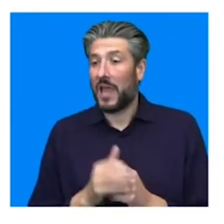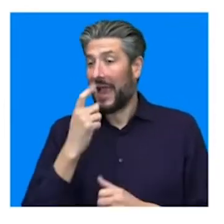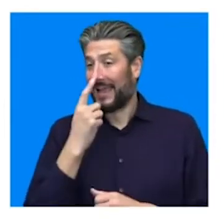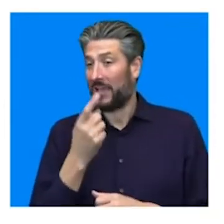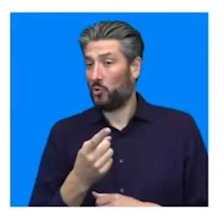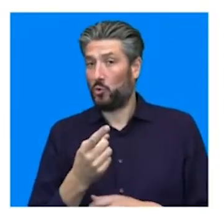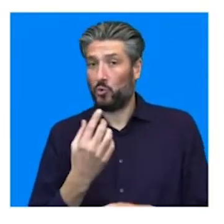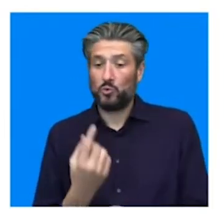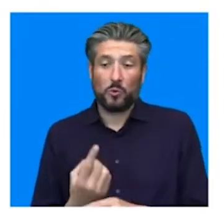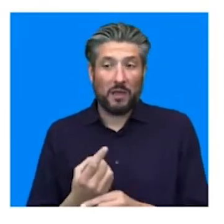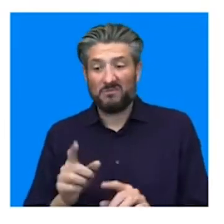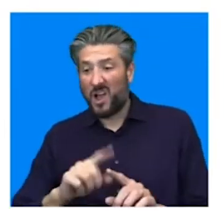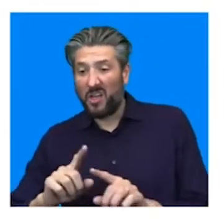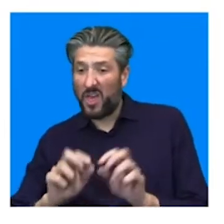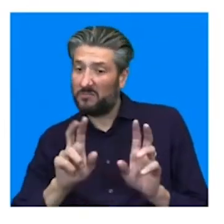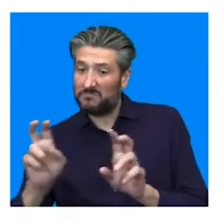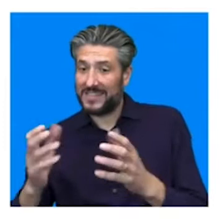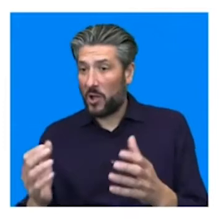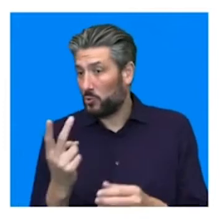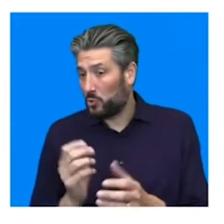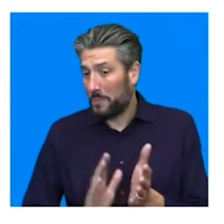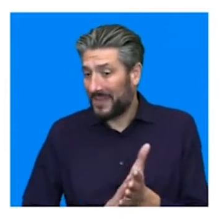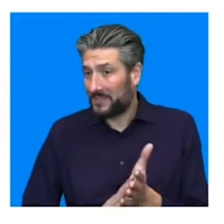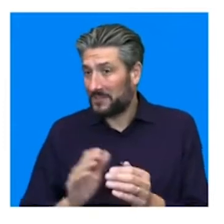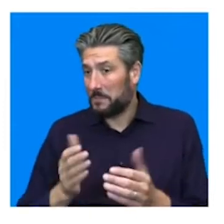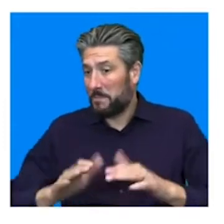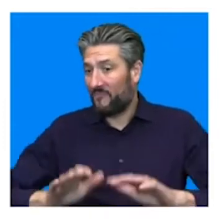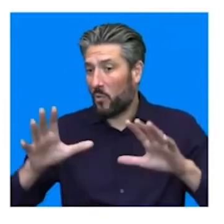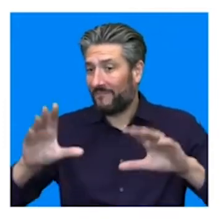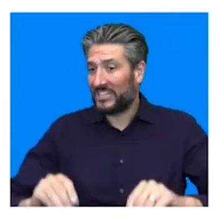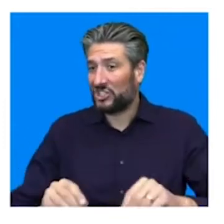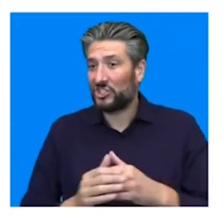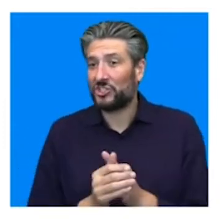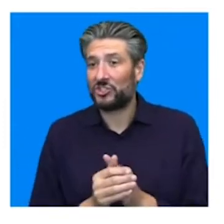about within that 2 minutes before we kind of have to finish up. But